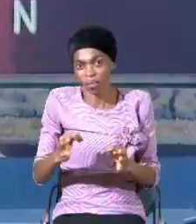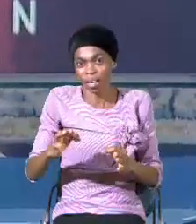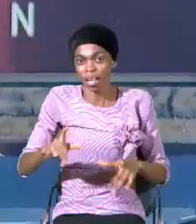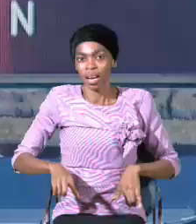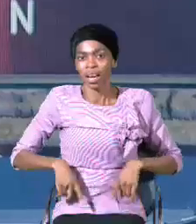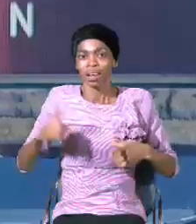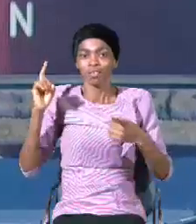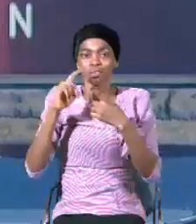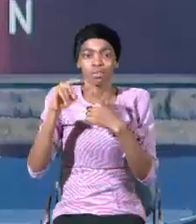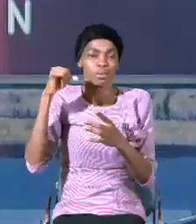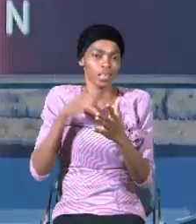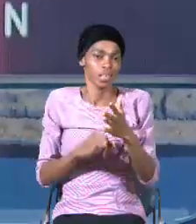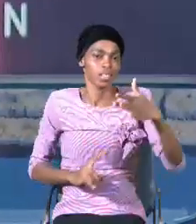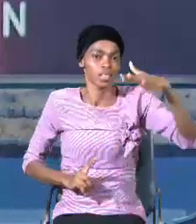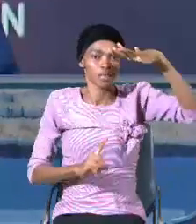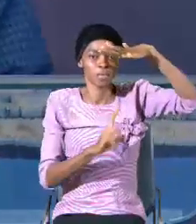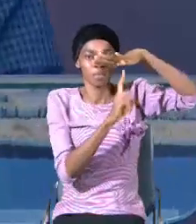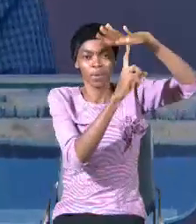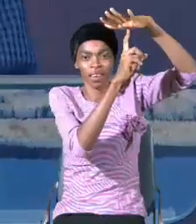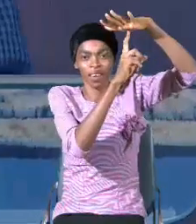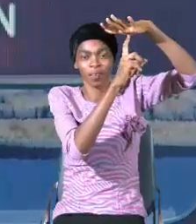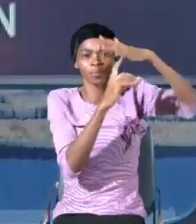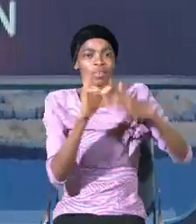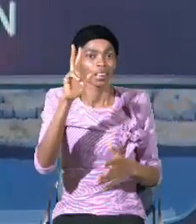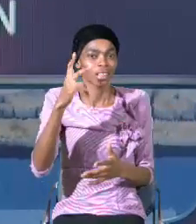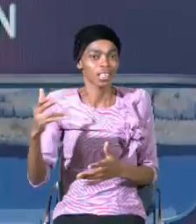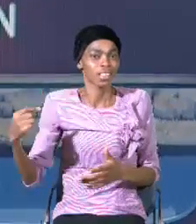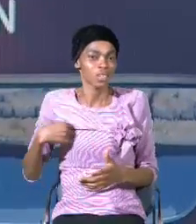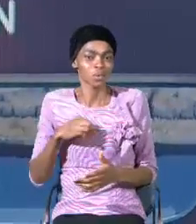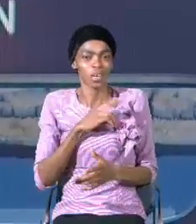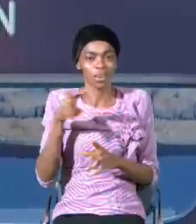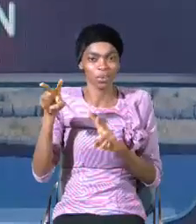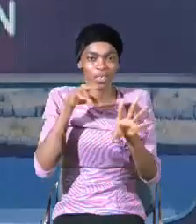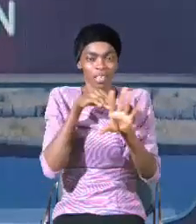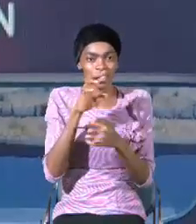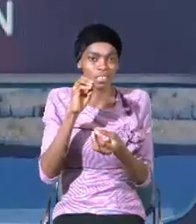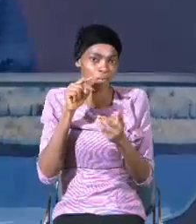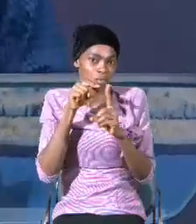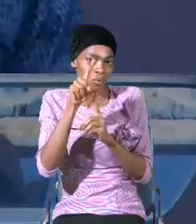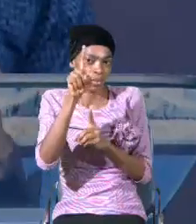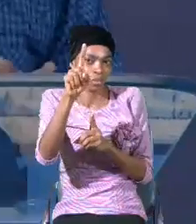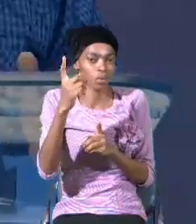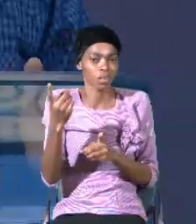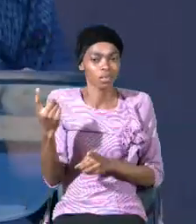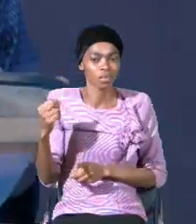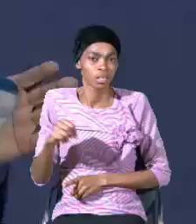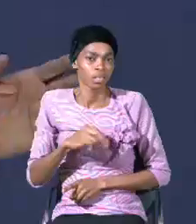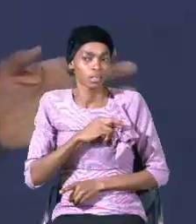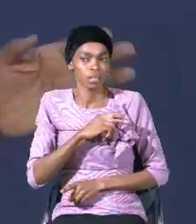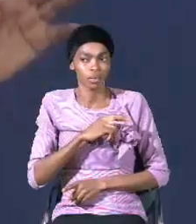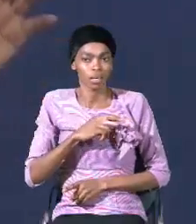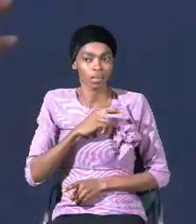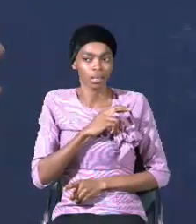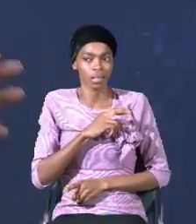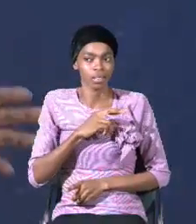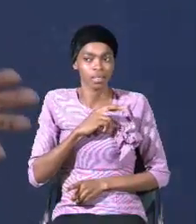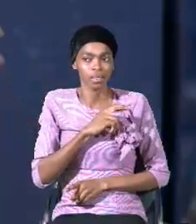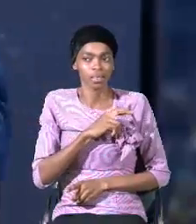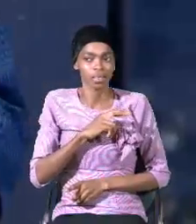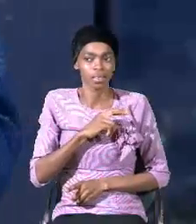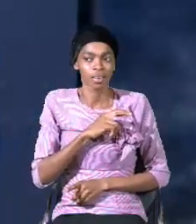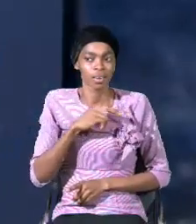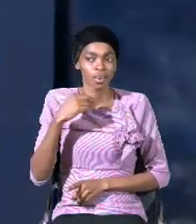peak. Three things we're looking at. Number one, the regrets of pursuing